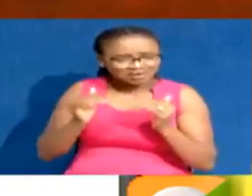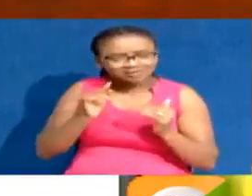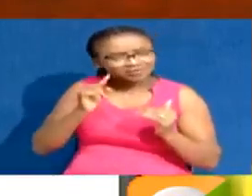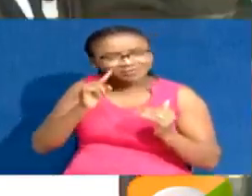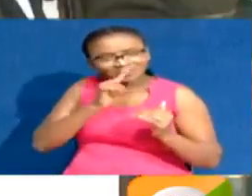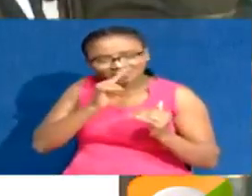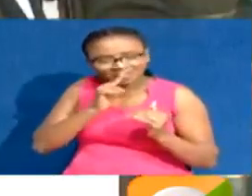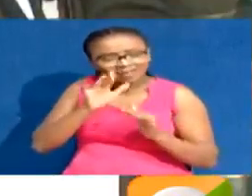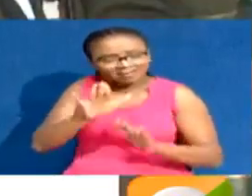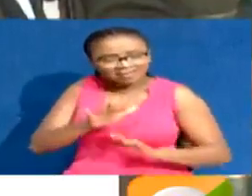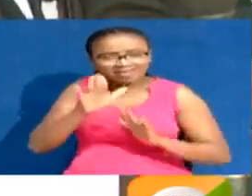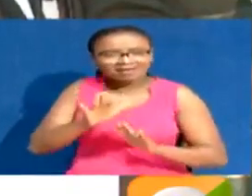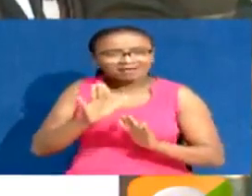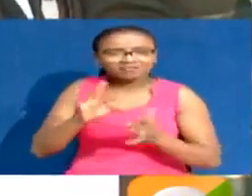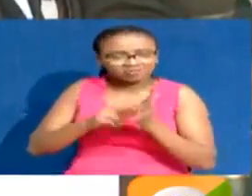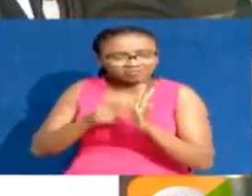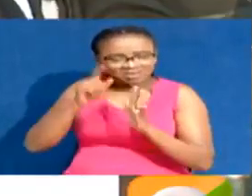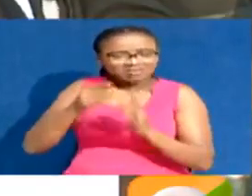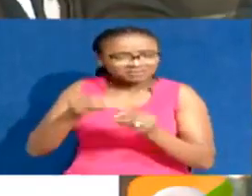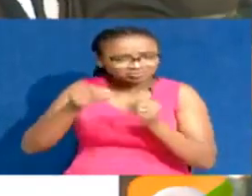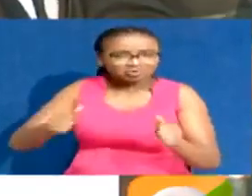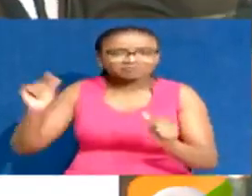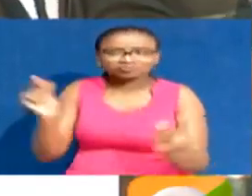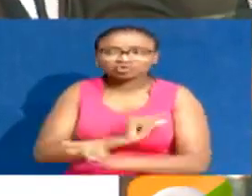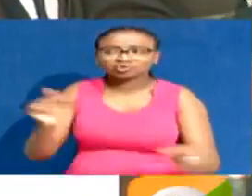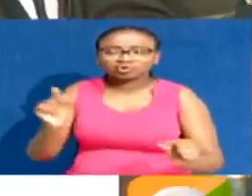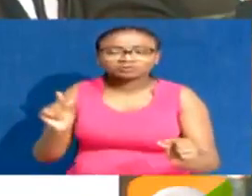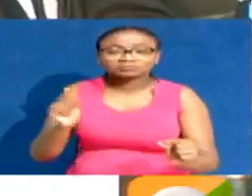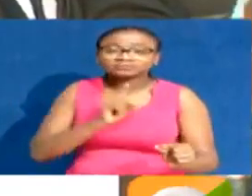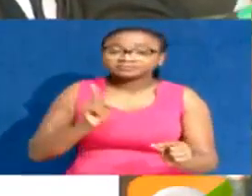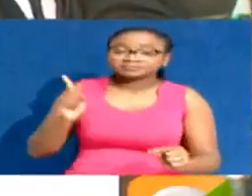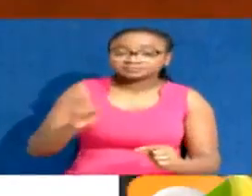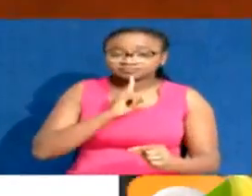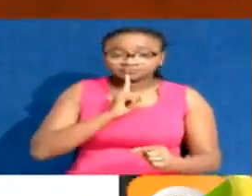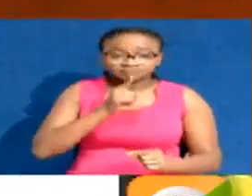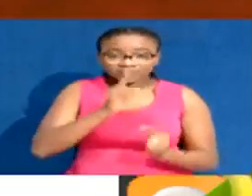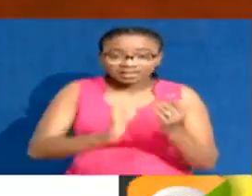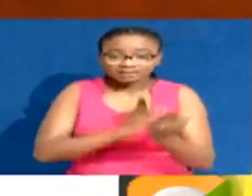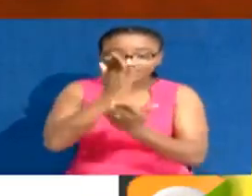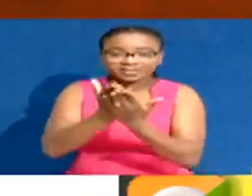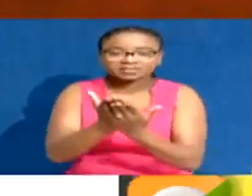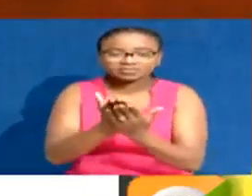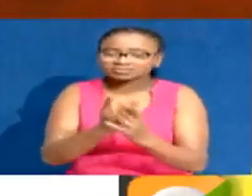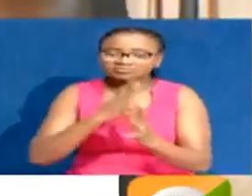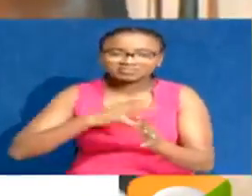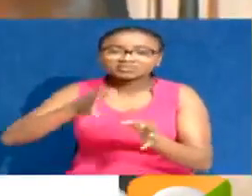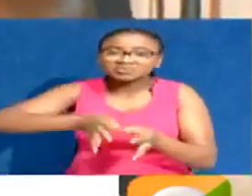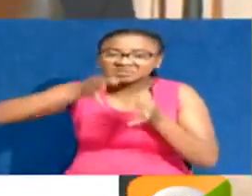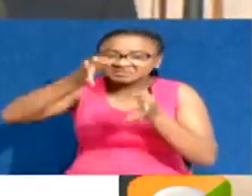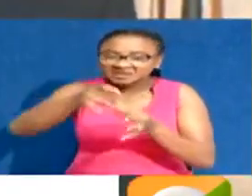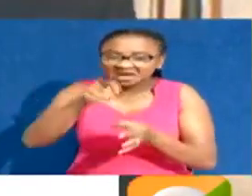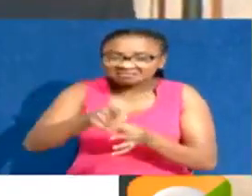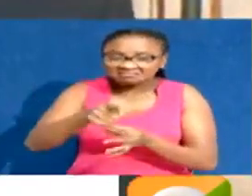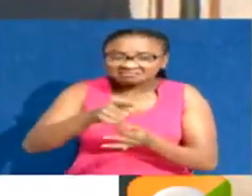and has to proceed in the interest of justice. Haji rubbishing Obado's application made through his attorney Kioko Kilukumi to defer the murder